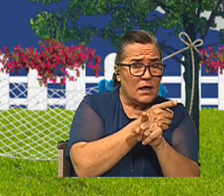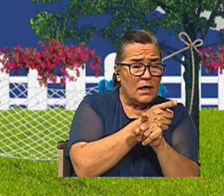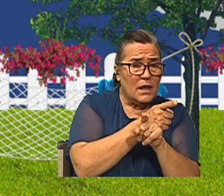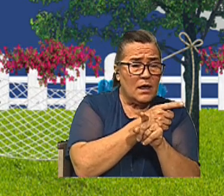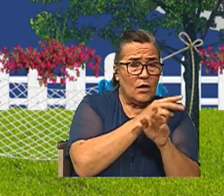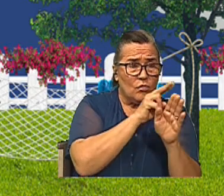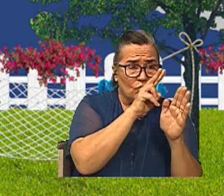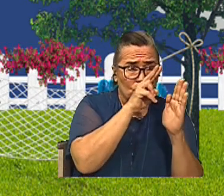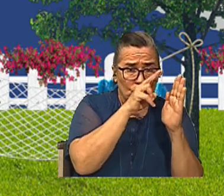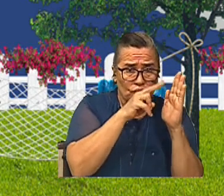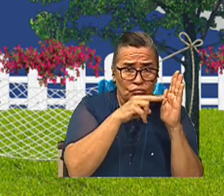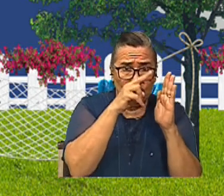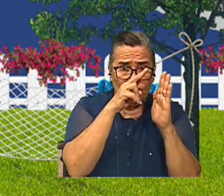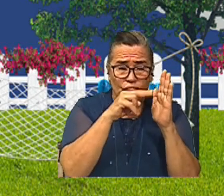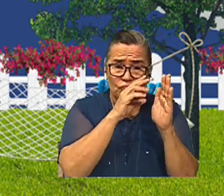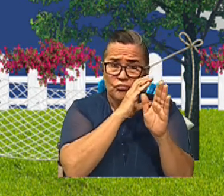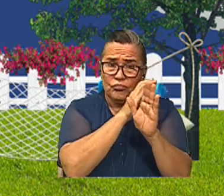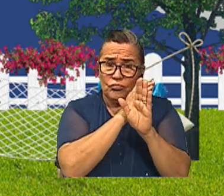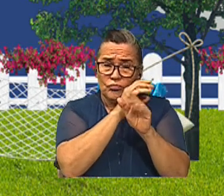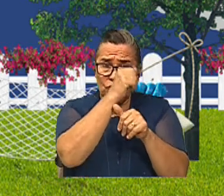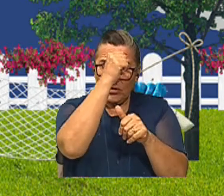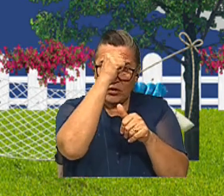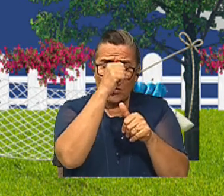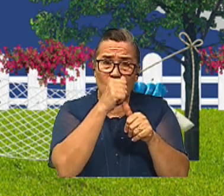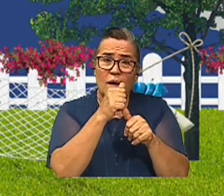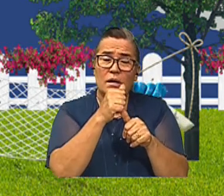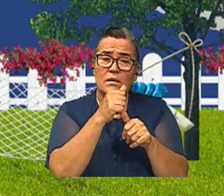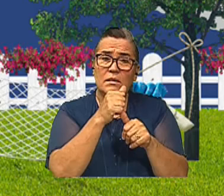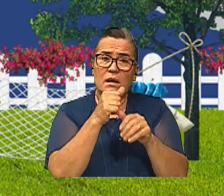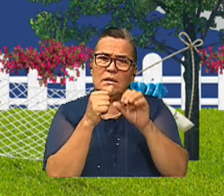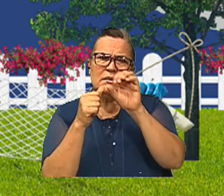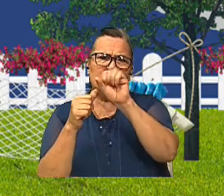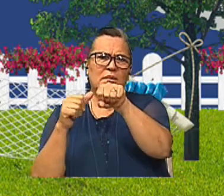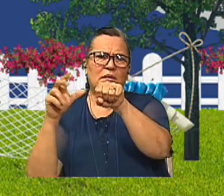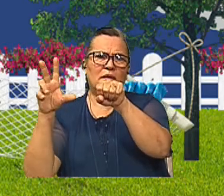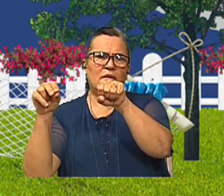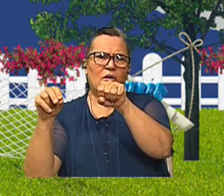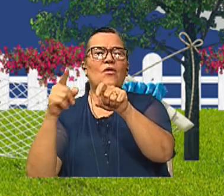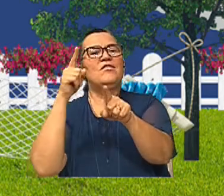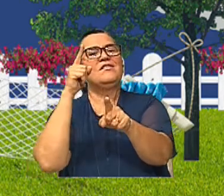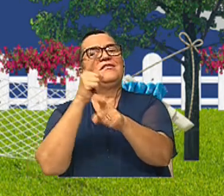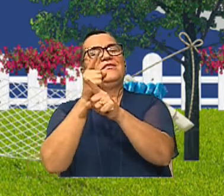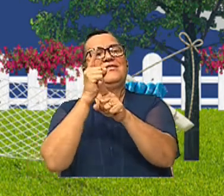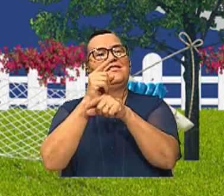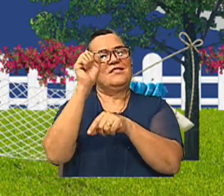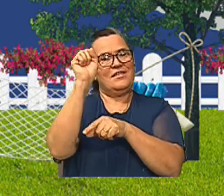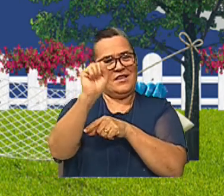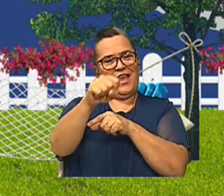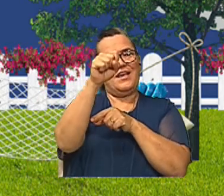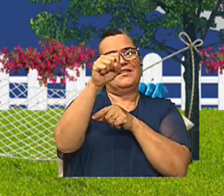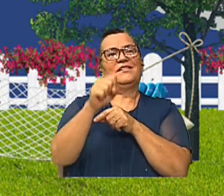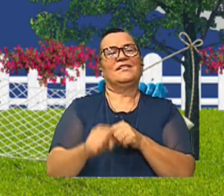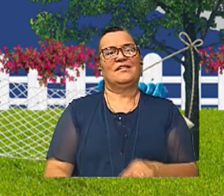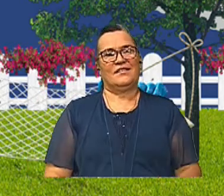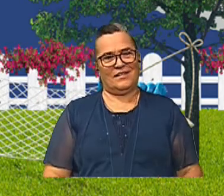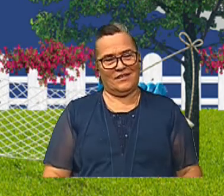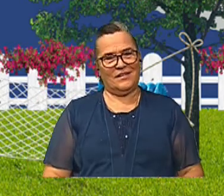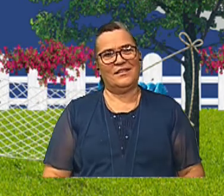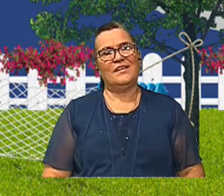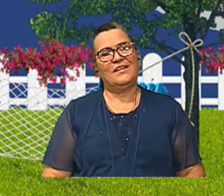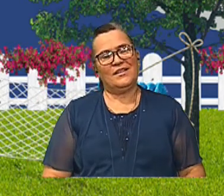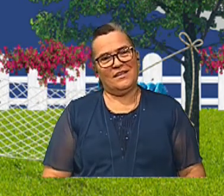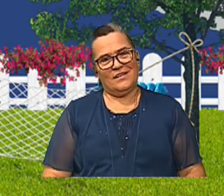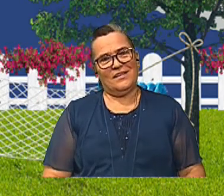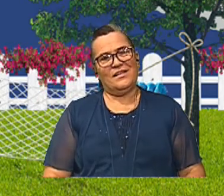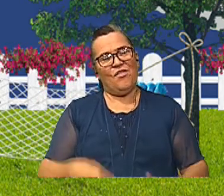the instructions carefully? Do you remember at the beginning? Yes, great. We